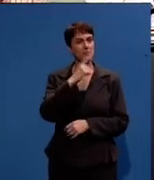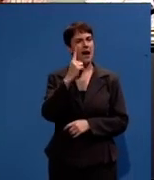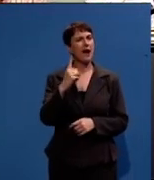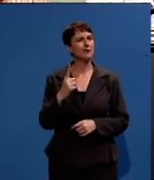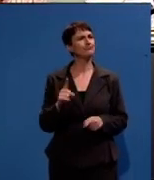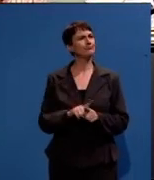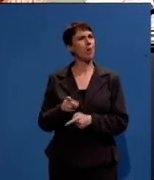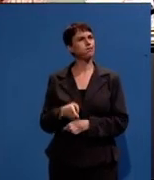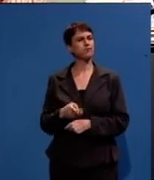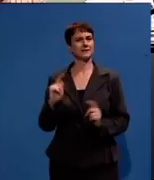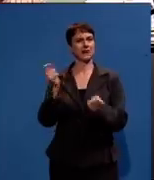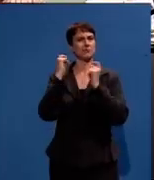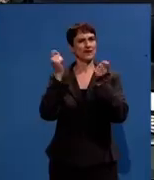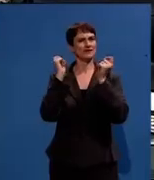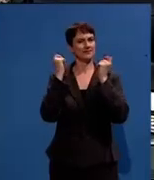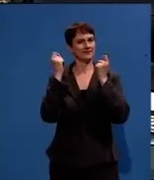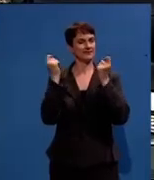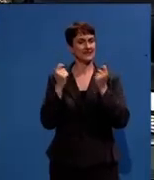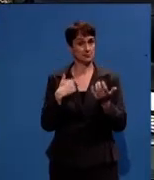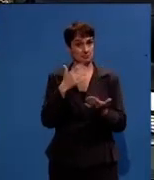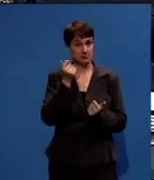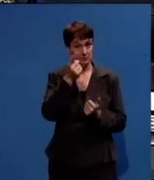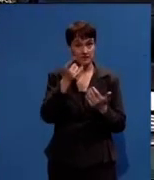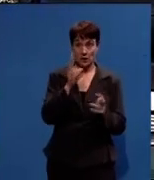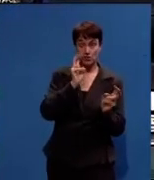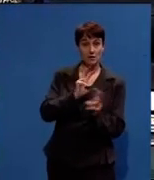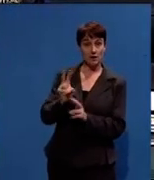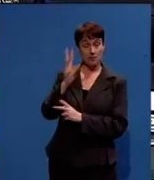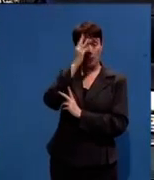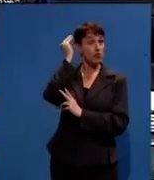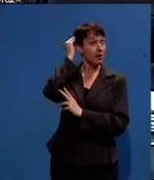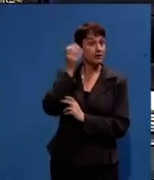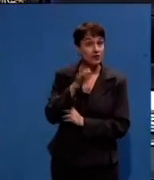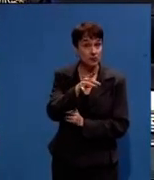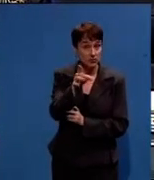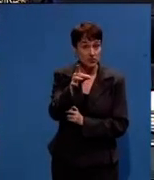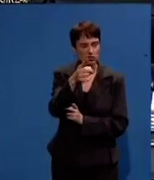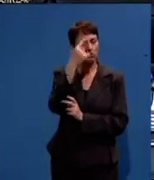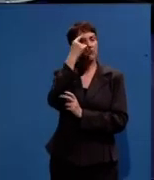for all of us South Africans. I don't know if you managed to see the memorial service today. What are your thoughts?